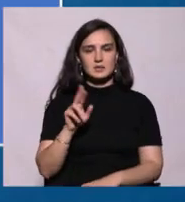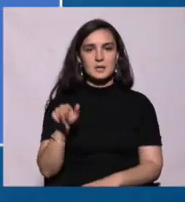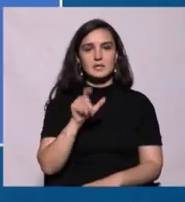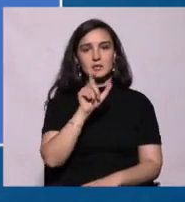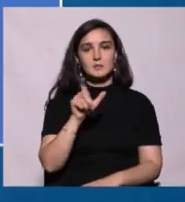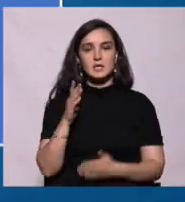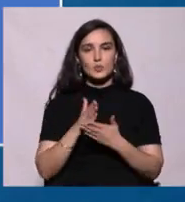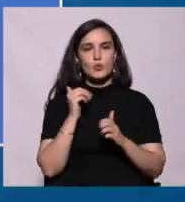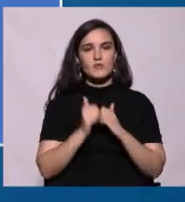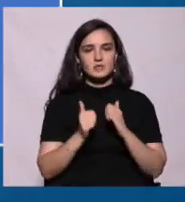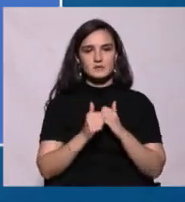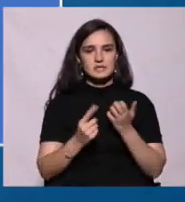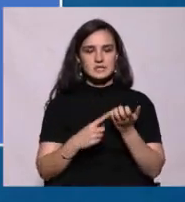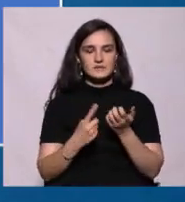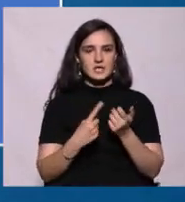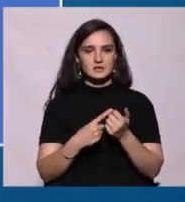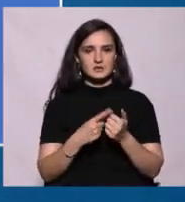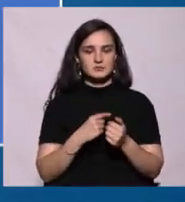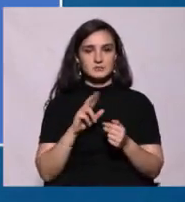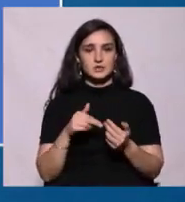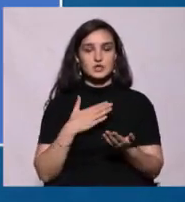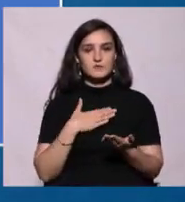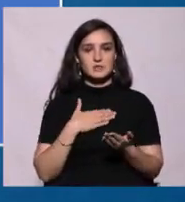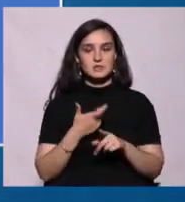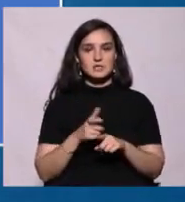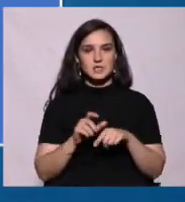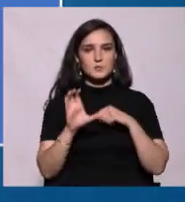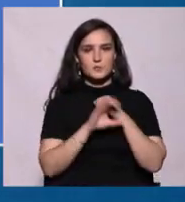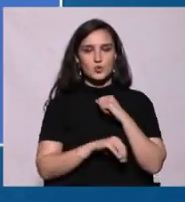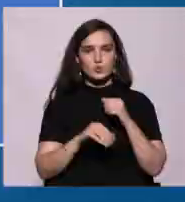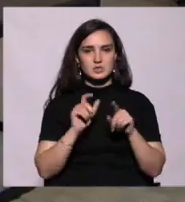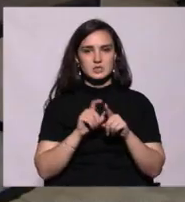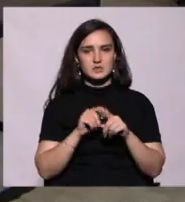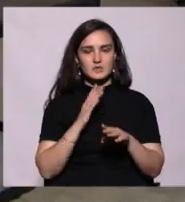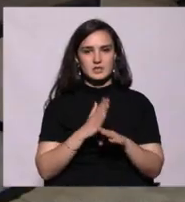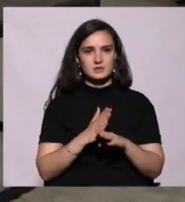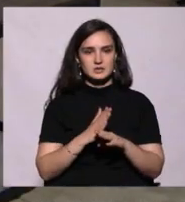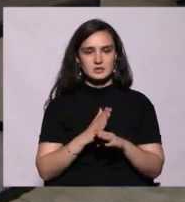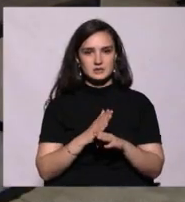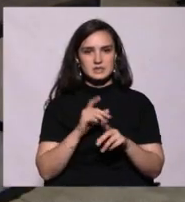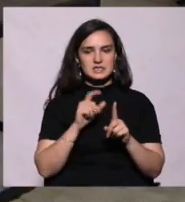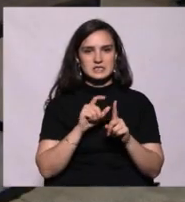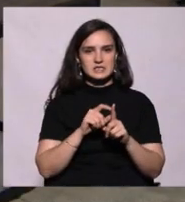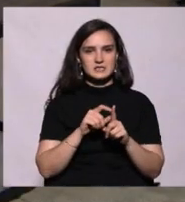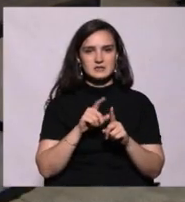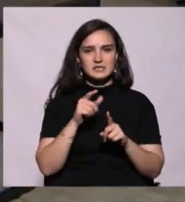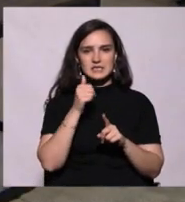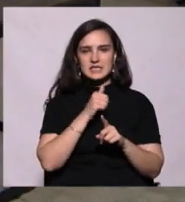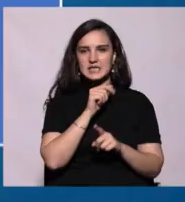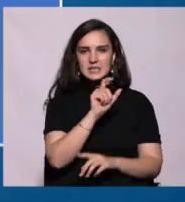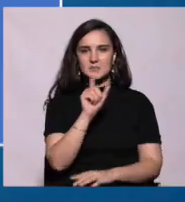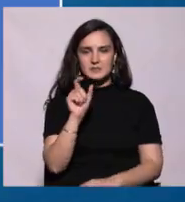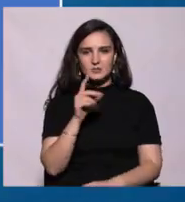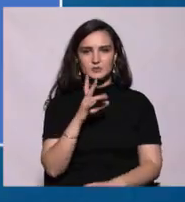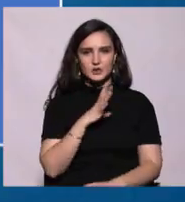are always countable. And our very last word is tips. Tips. It has a S, so it must